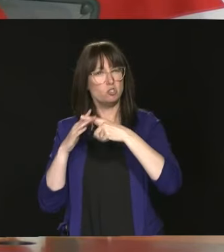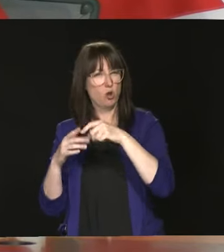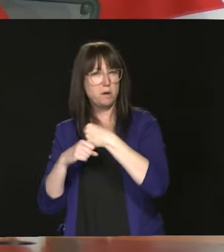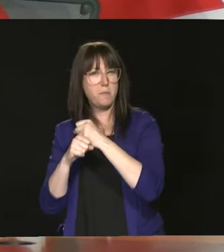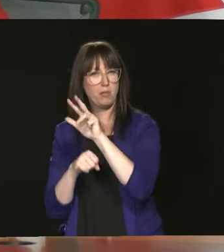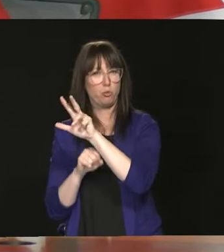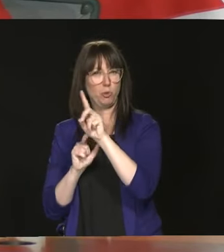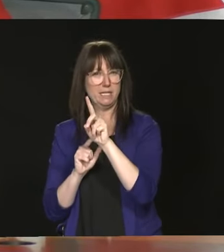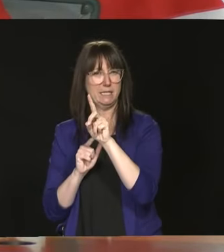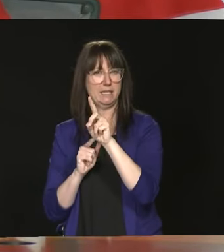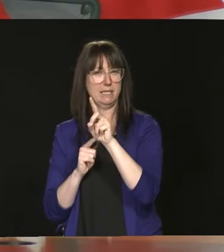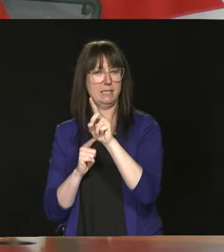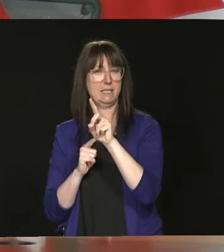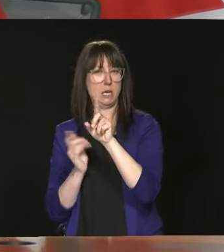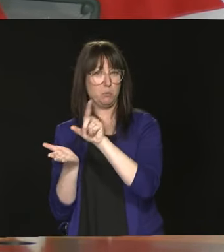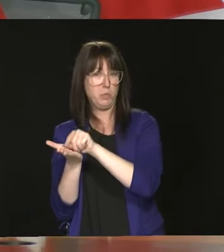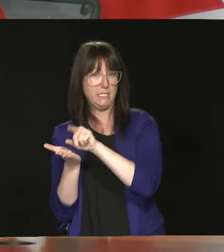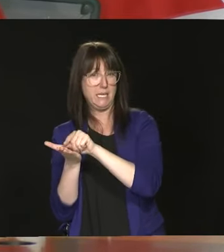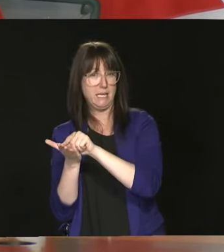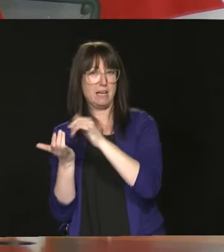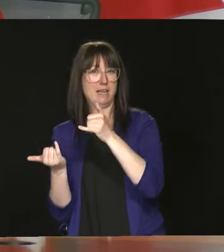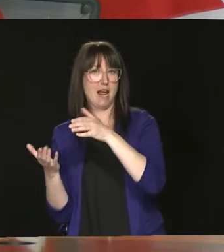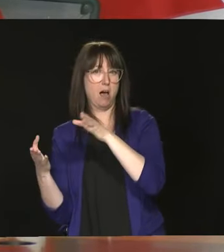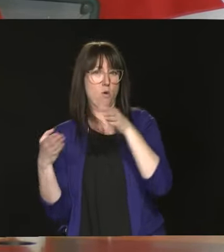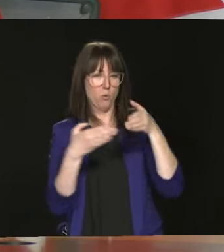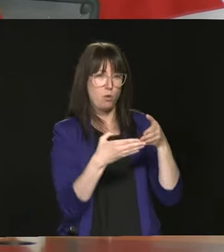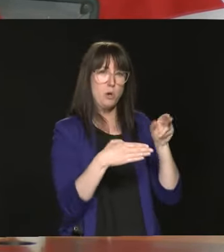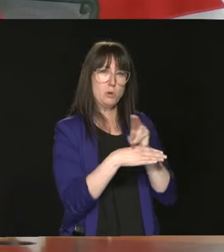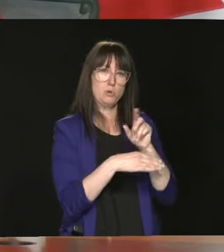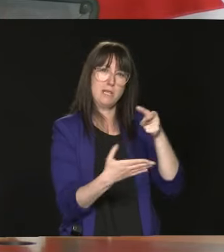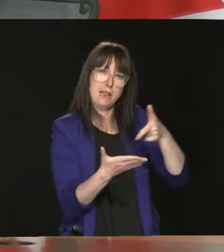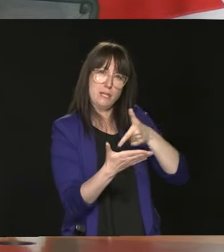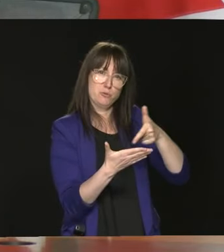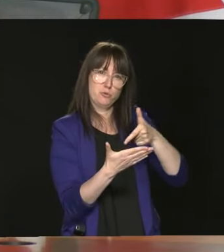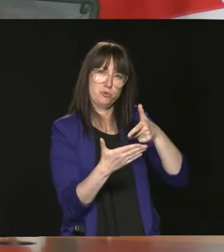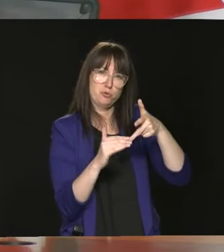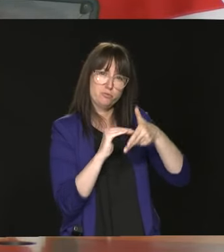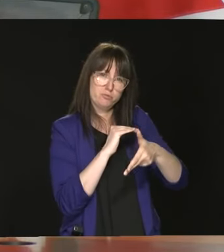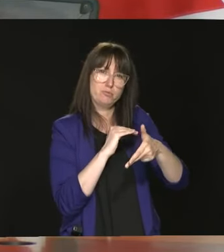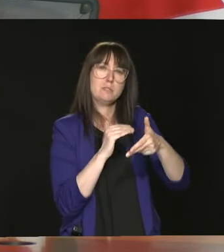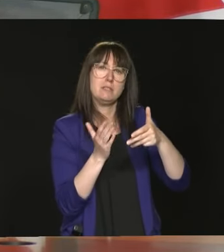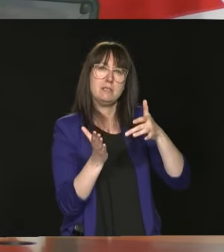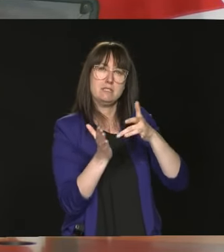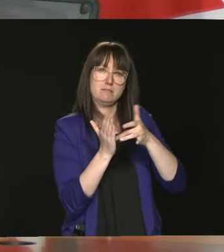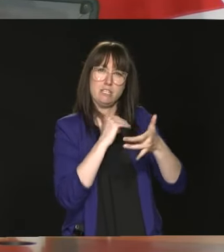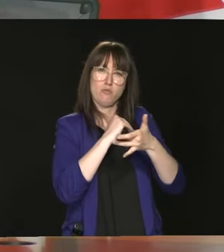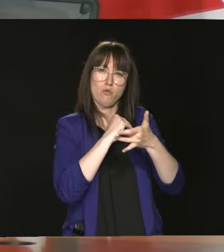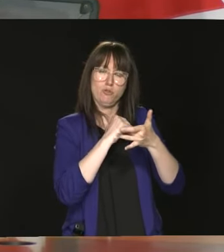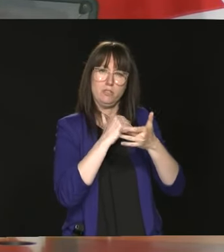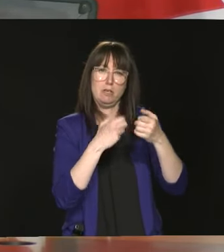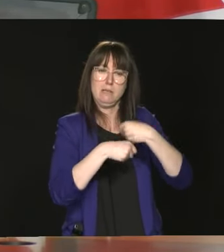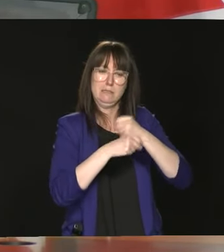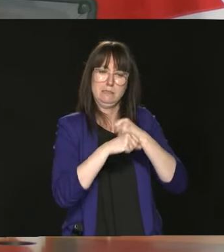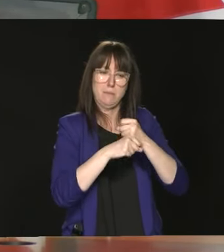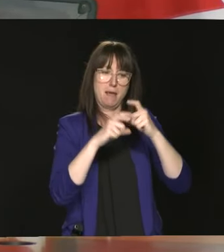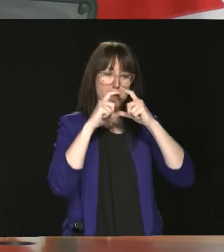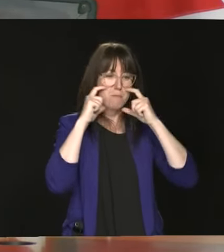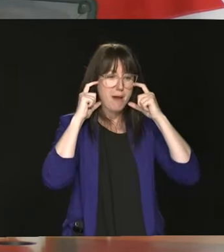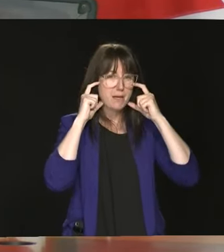printing to laser cutting technology to produce masks that can be easily sanitized for reuse.